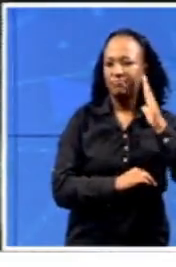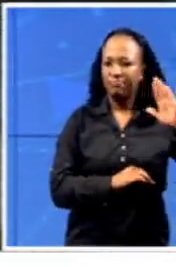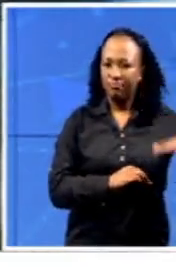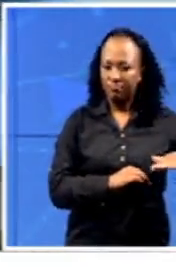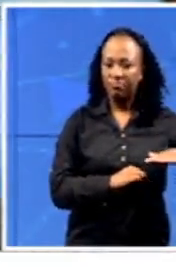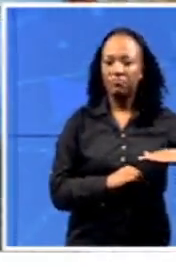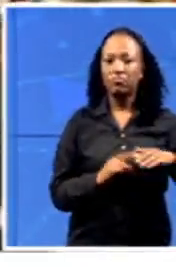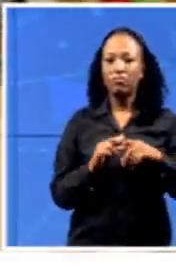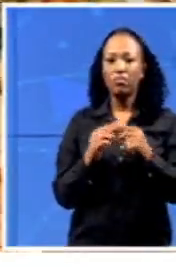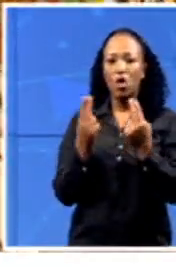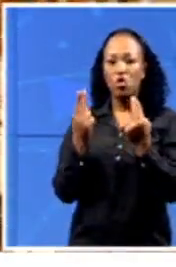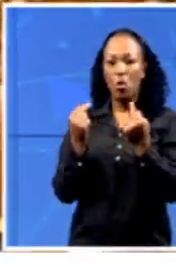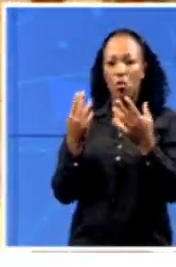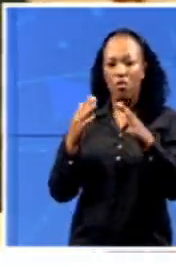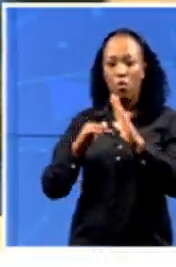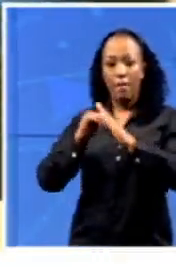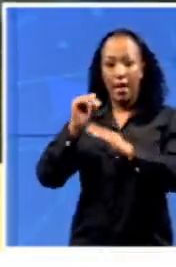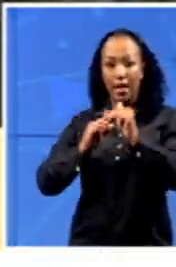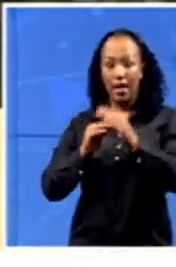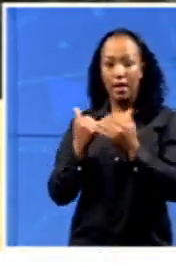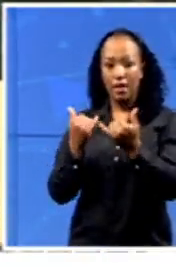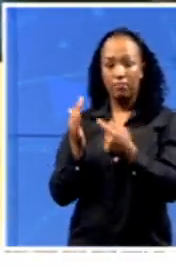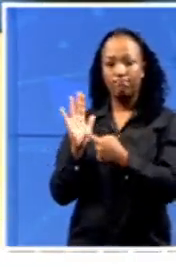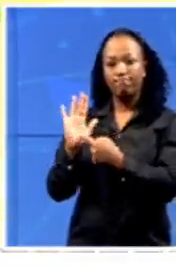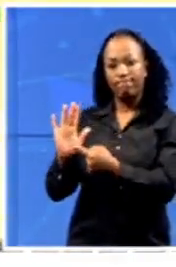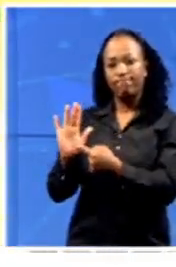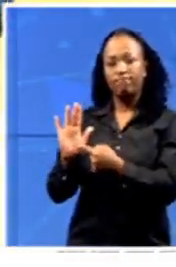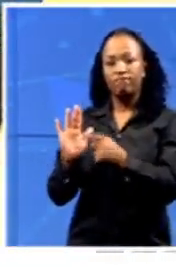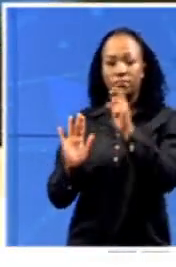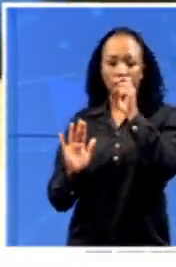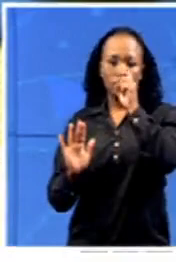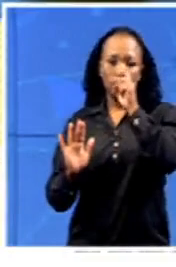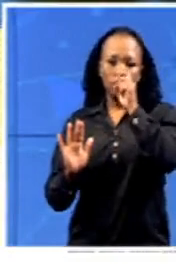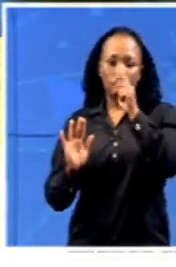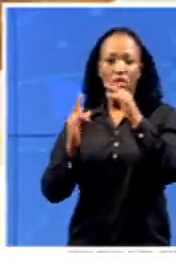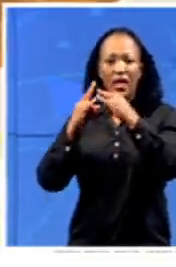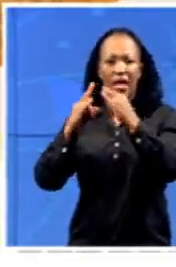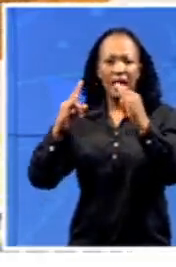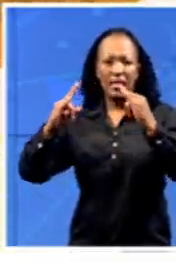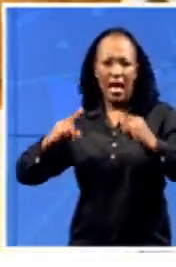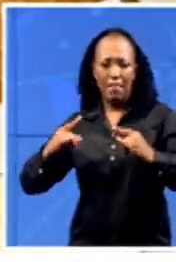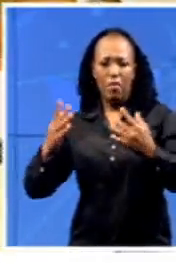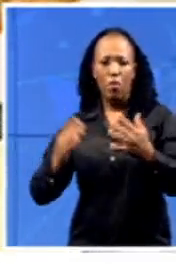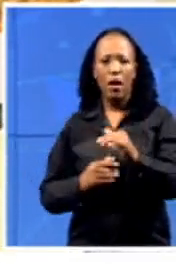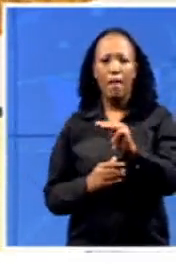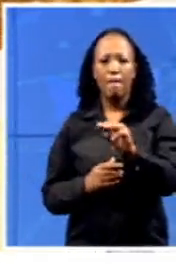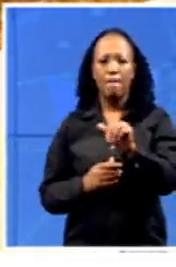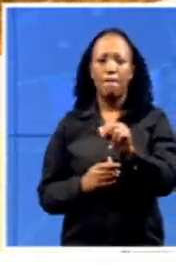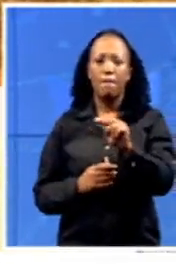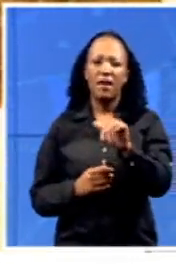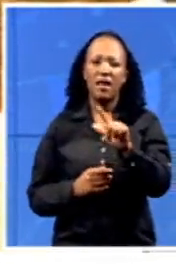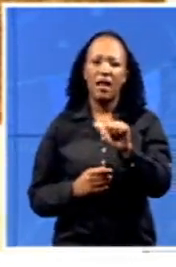product which is on the market that we're building. Currently, it's a luxury tinted camp in the Manyeleti Game